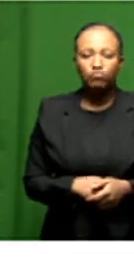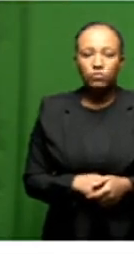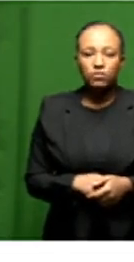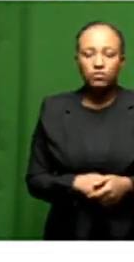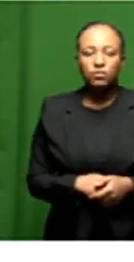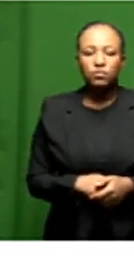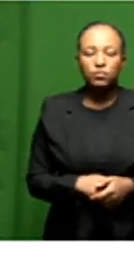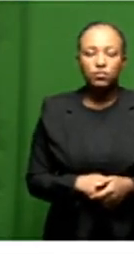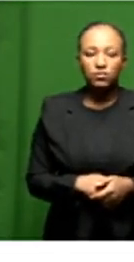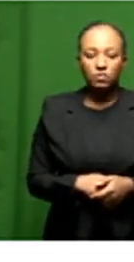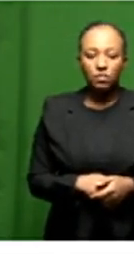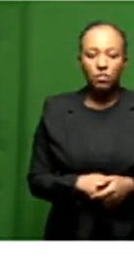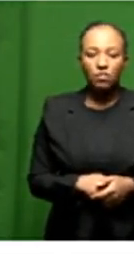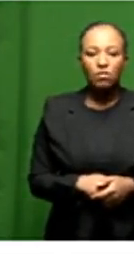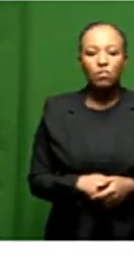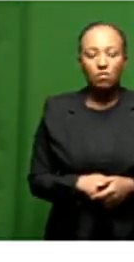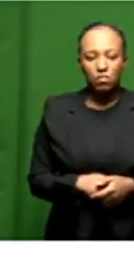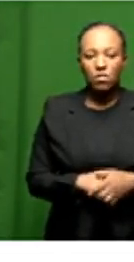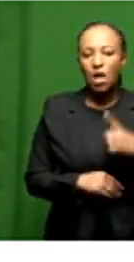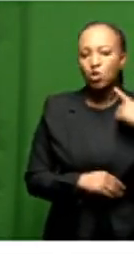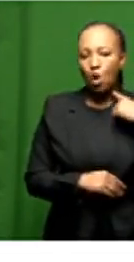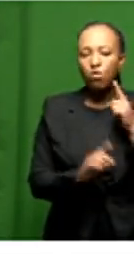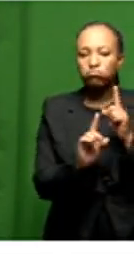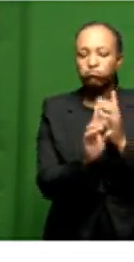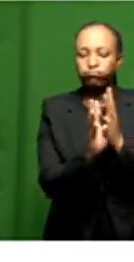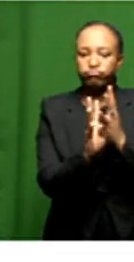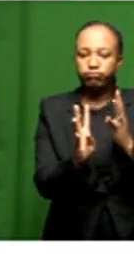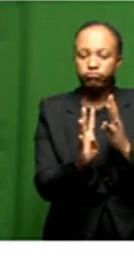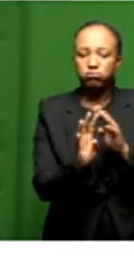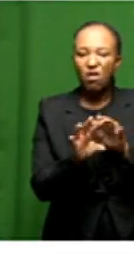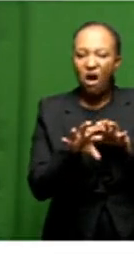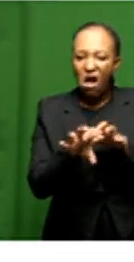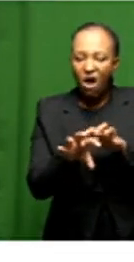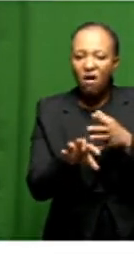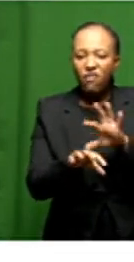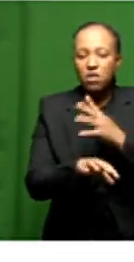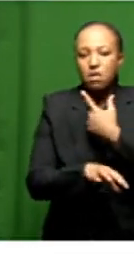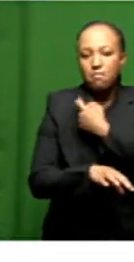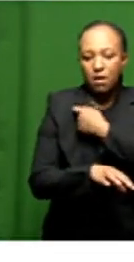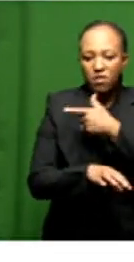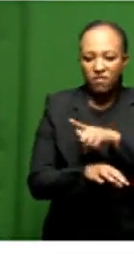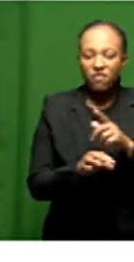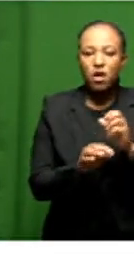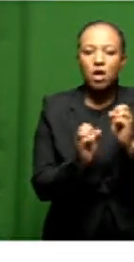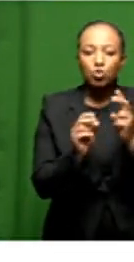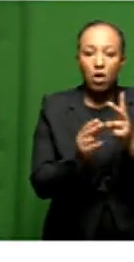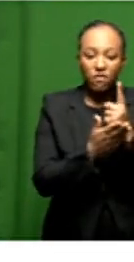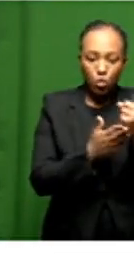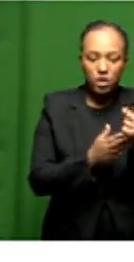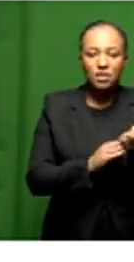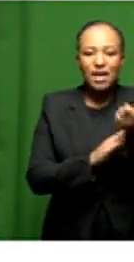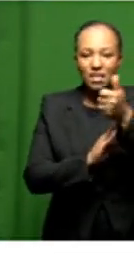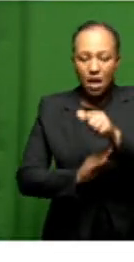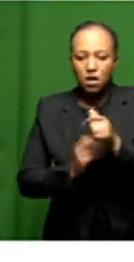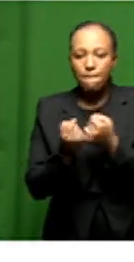quickly barking ahead of receiving their shots. This vaccination is required by law. The first is given at 12 weeks, followed by